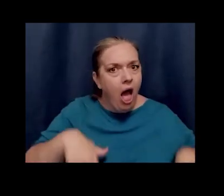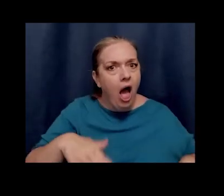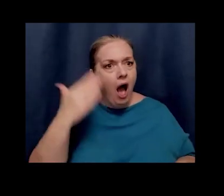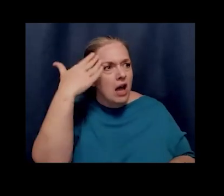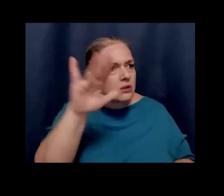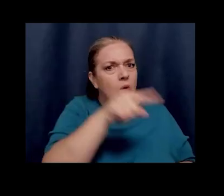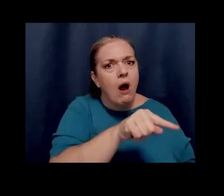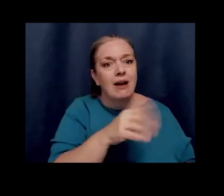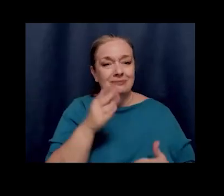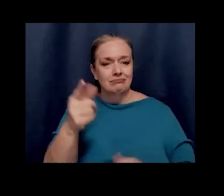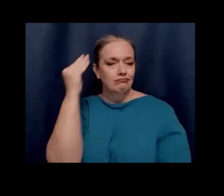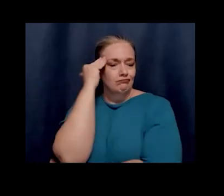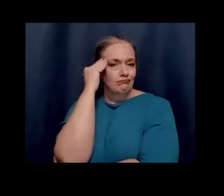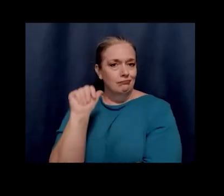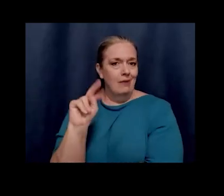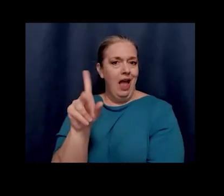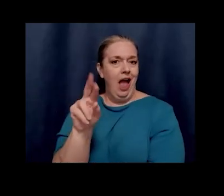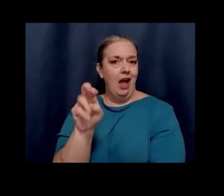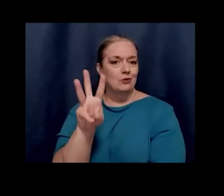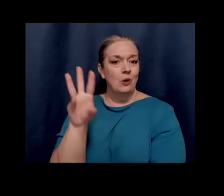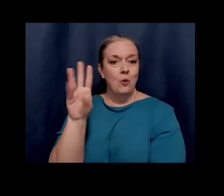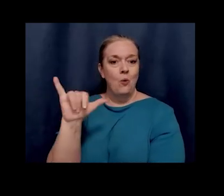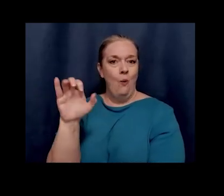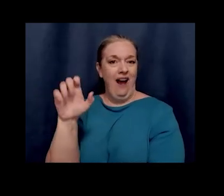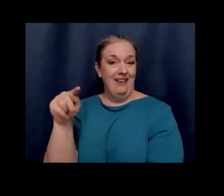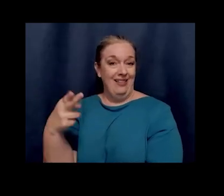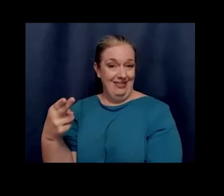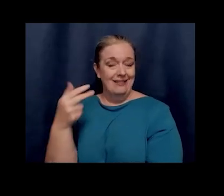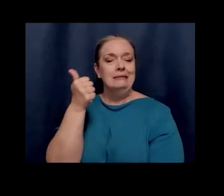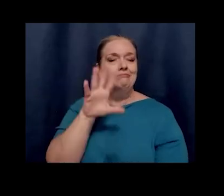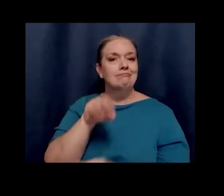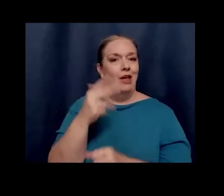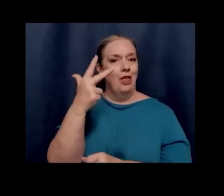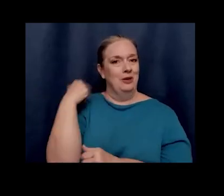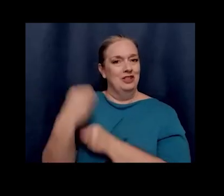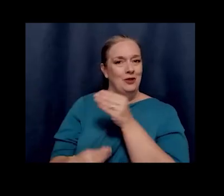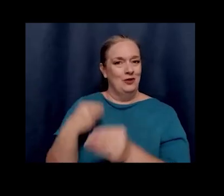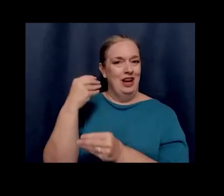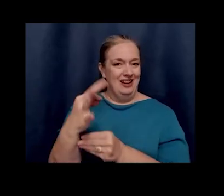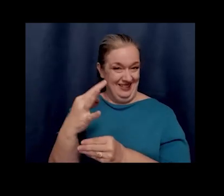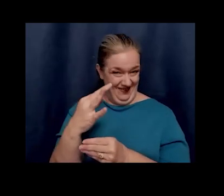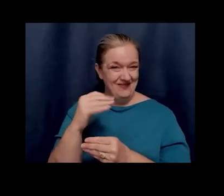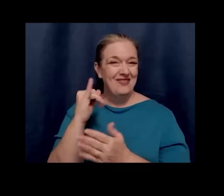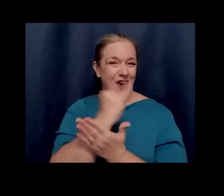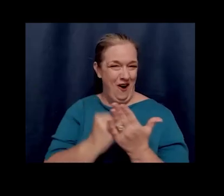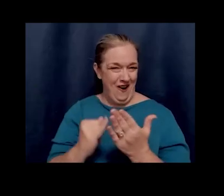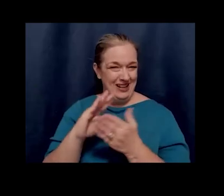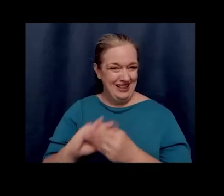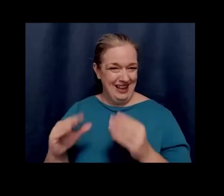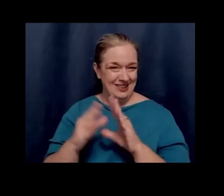of you may know Andrew Wyeth, and he is the center figure in 3 generations of artistic legacy. And